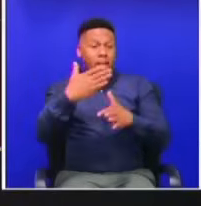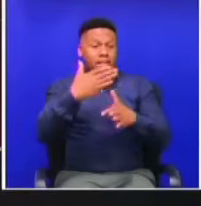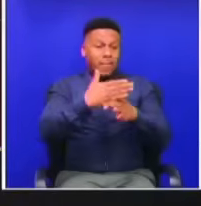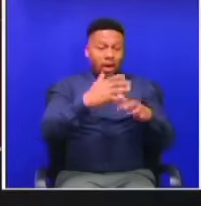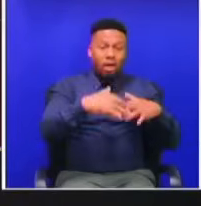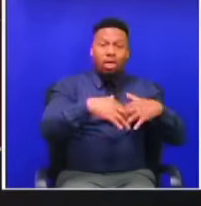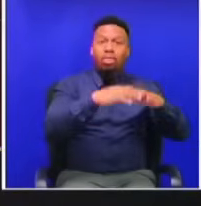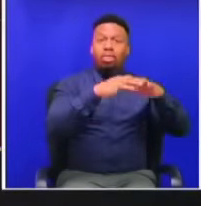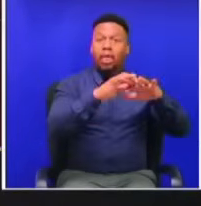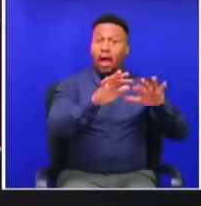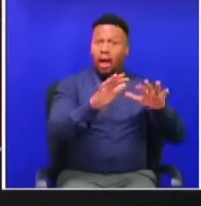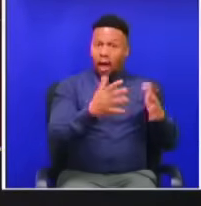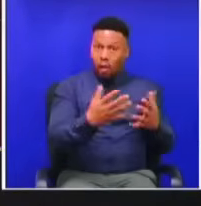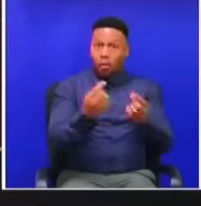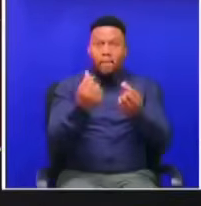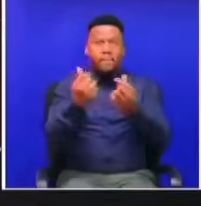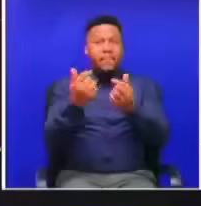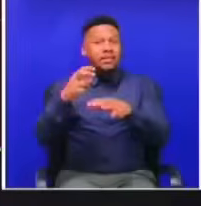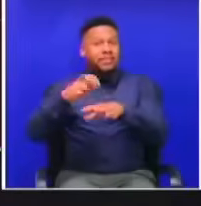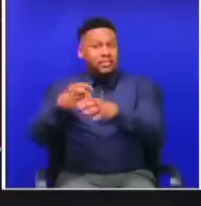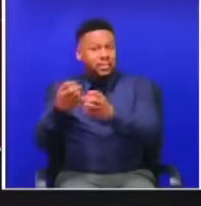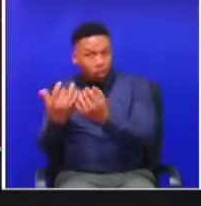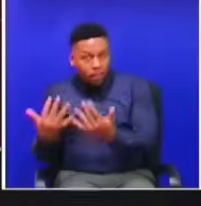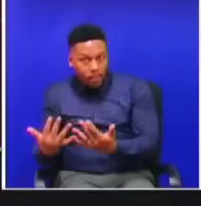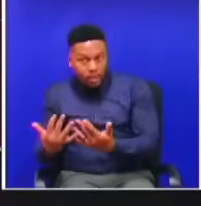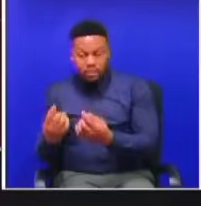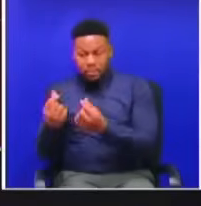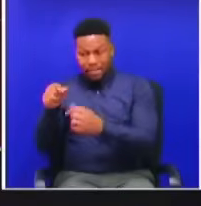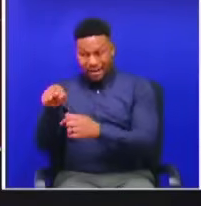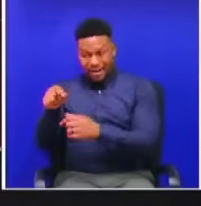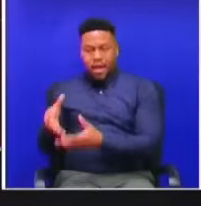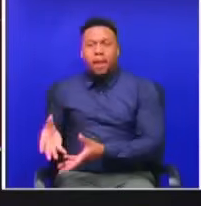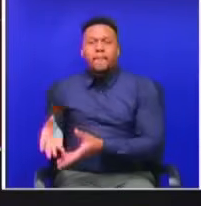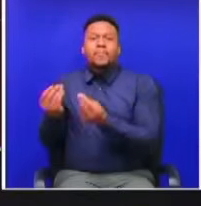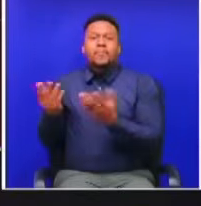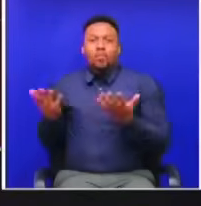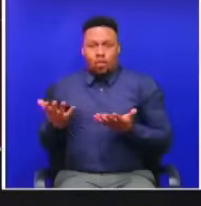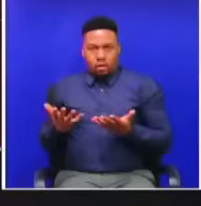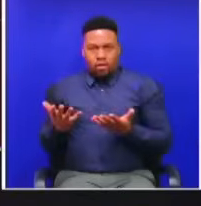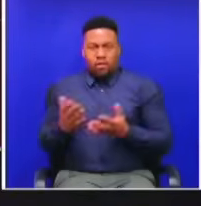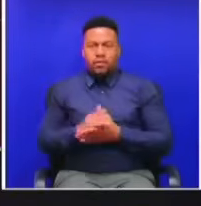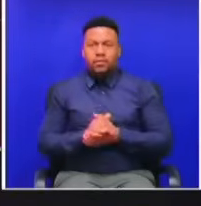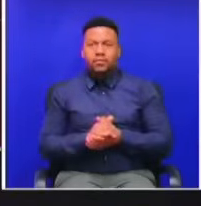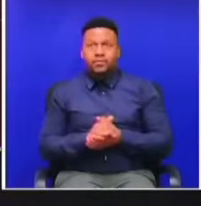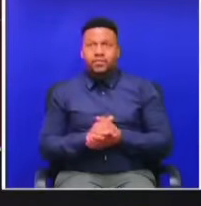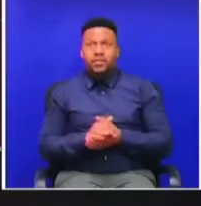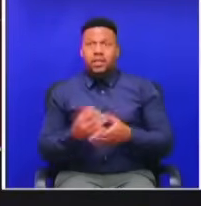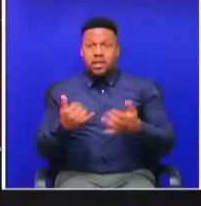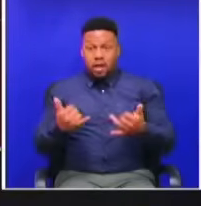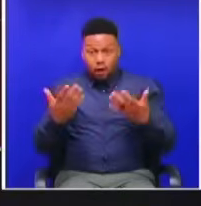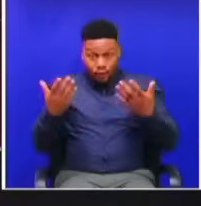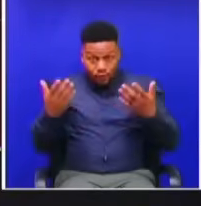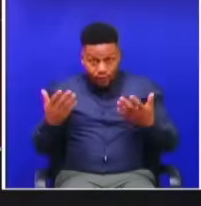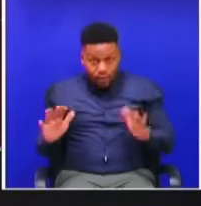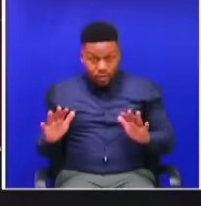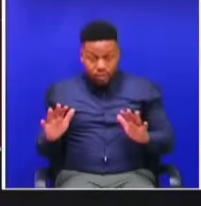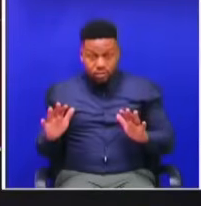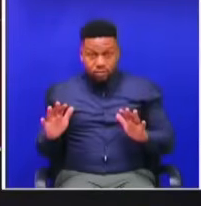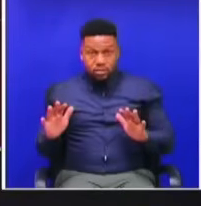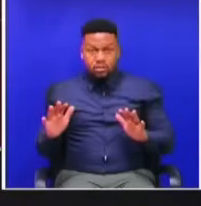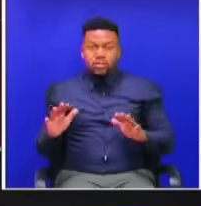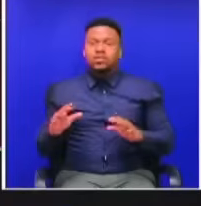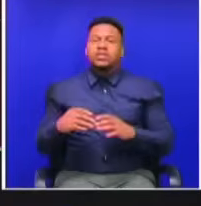money should come from. That we want to move towards setting up the Post Bank